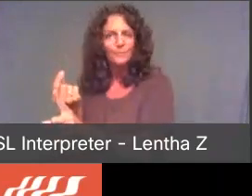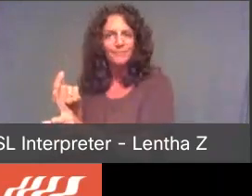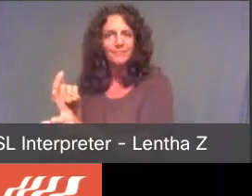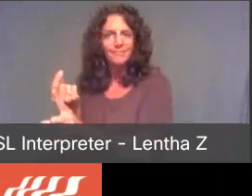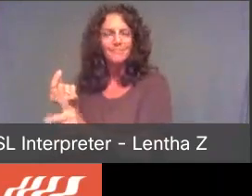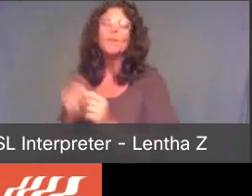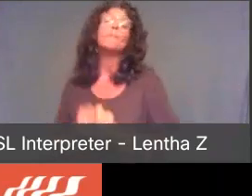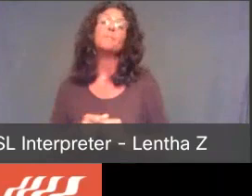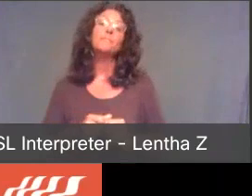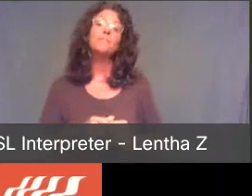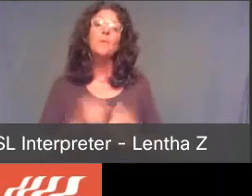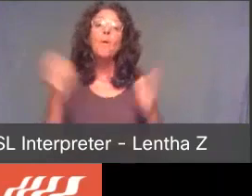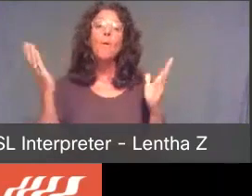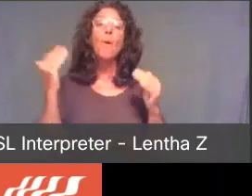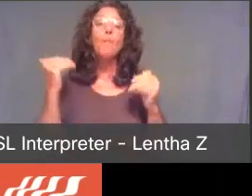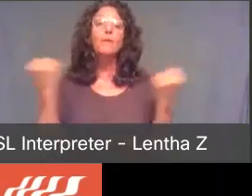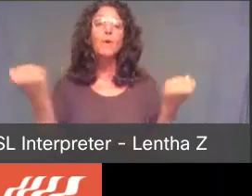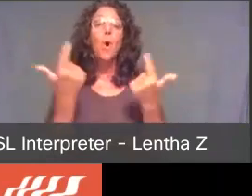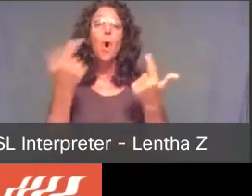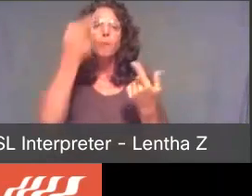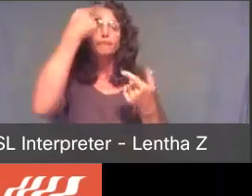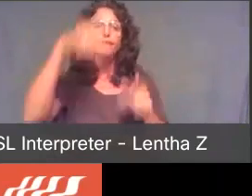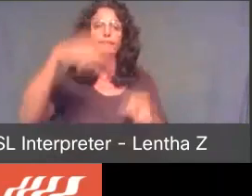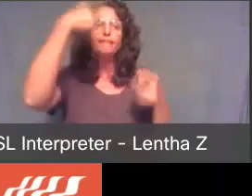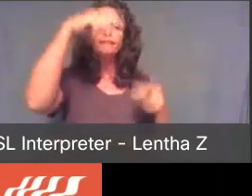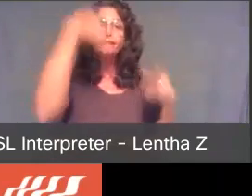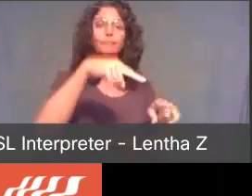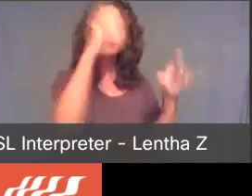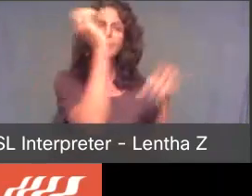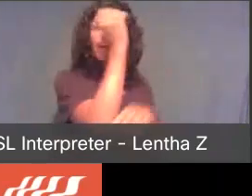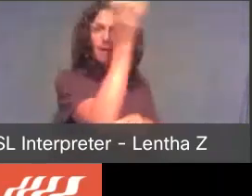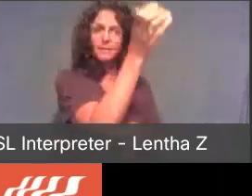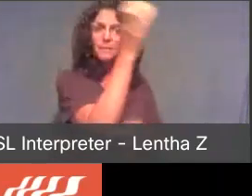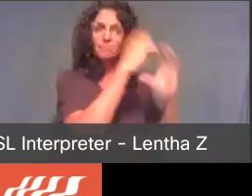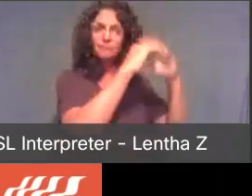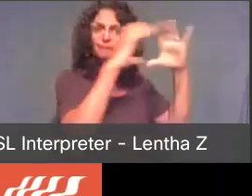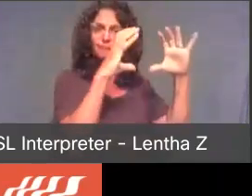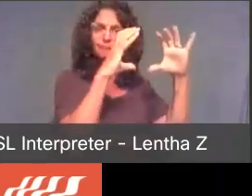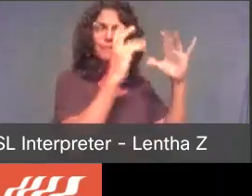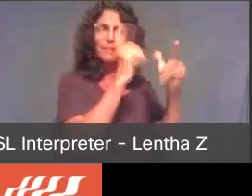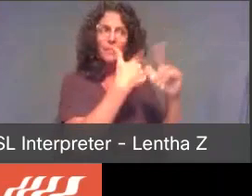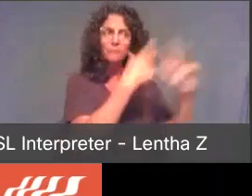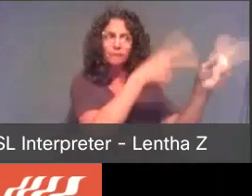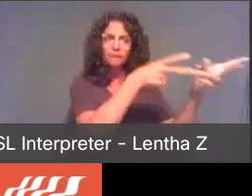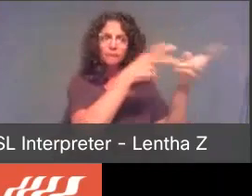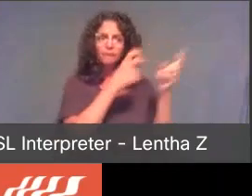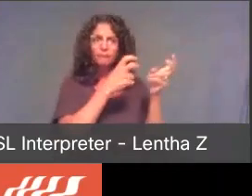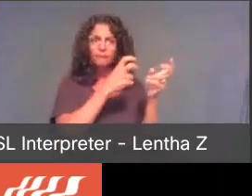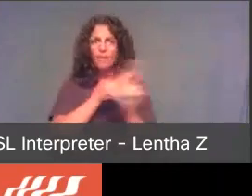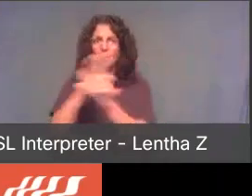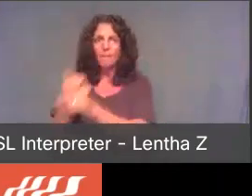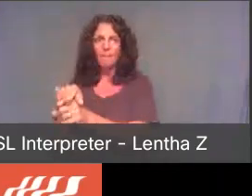all on the same page with these general concepts to begin with, but then we'll take some time to really talk about how do we apply this, and not only how do we apply it